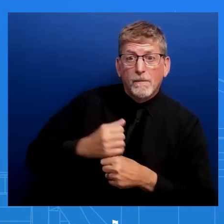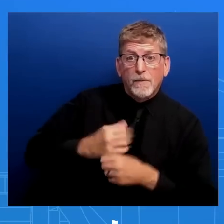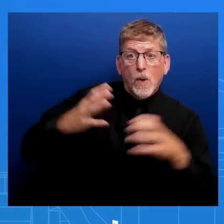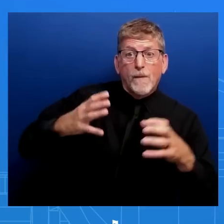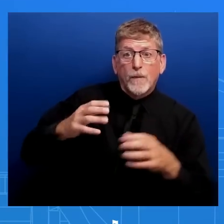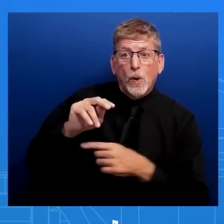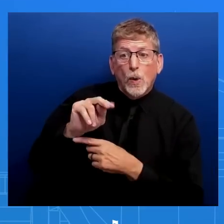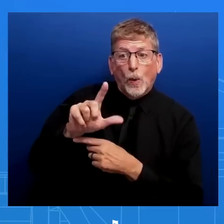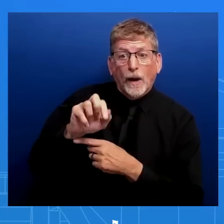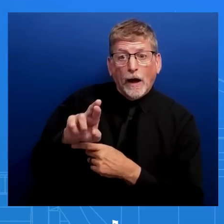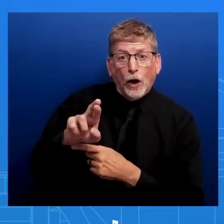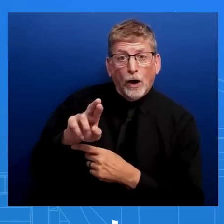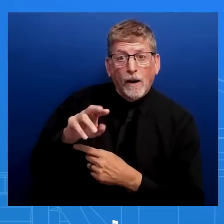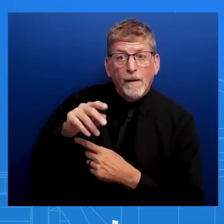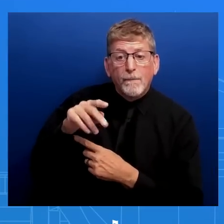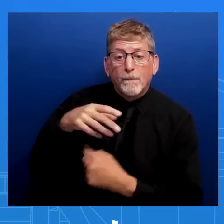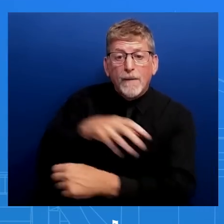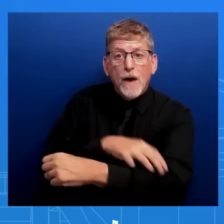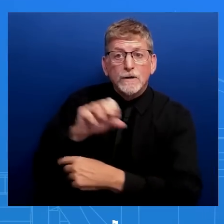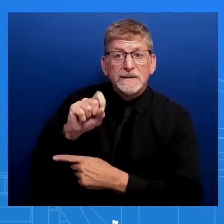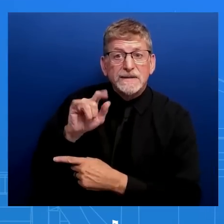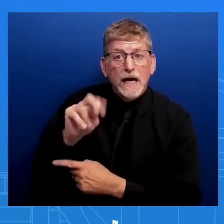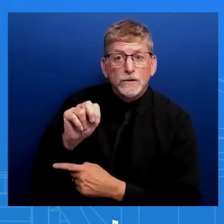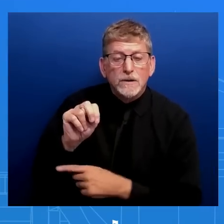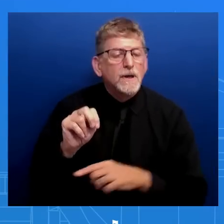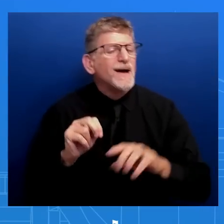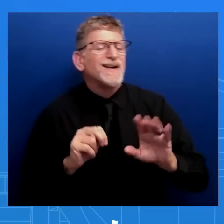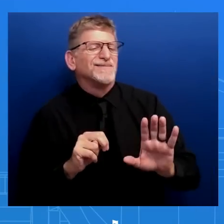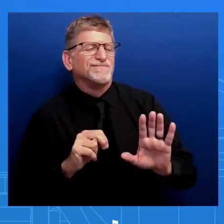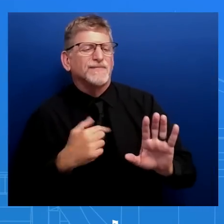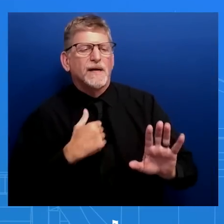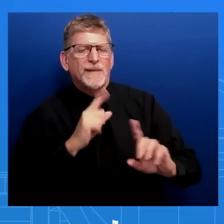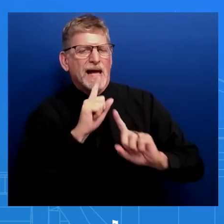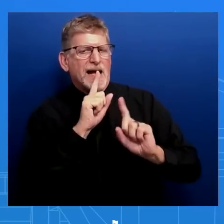specific intelligence. I would tell you that we're watching this very closely, seeing that reporting.